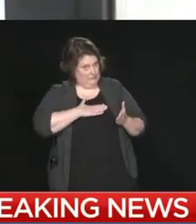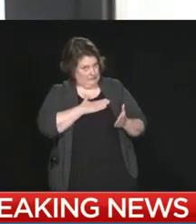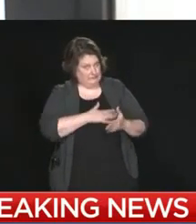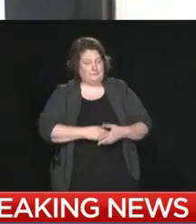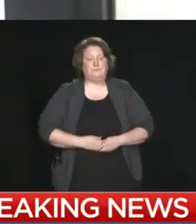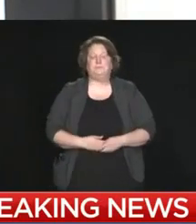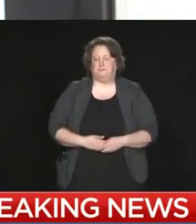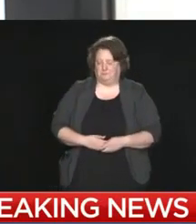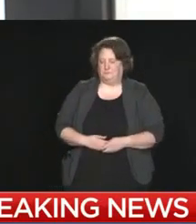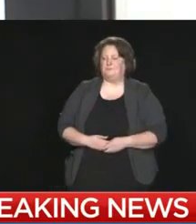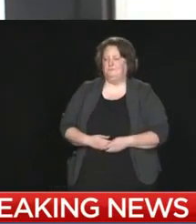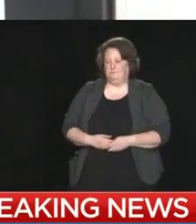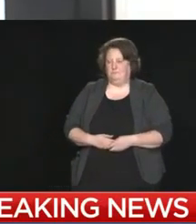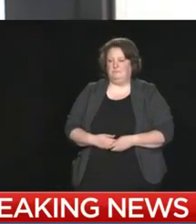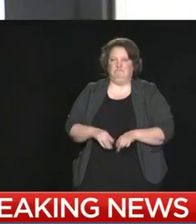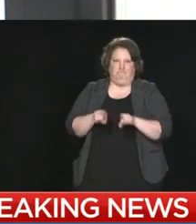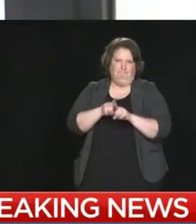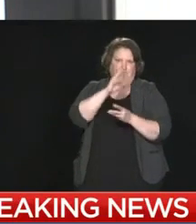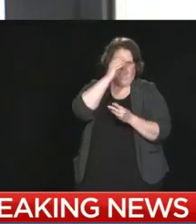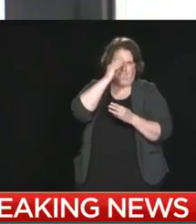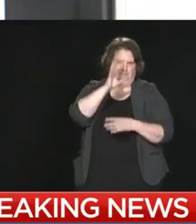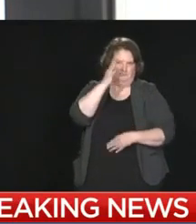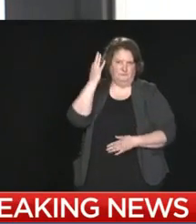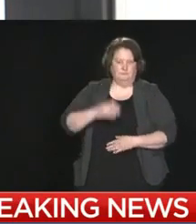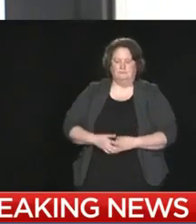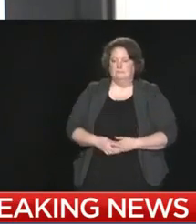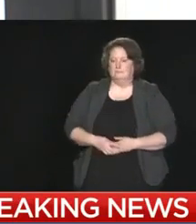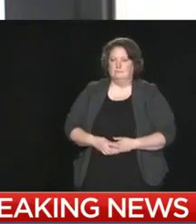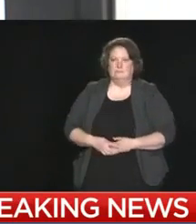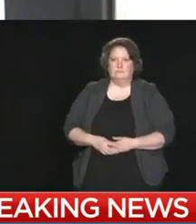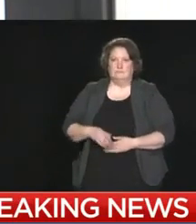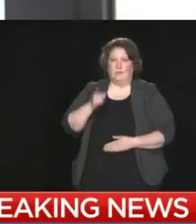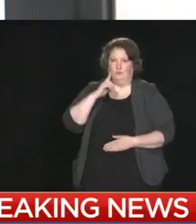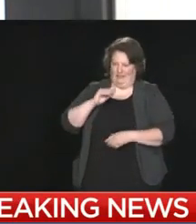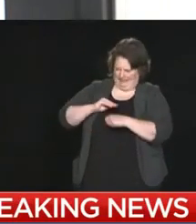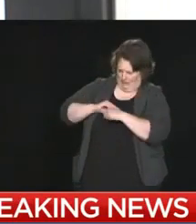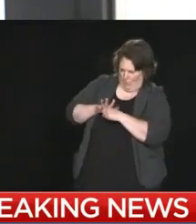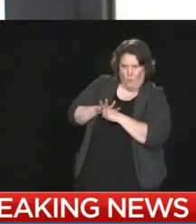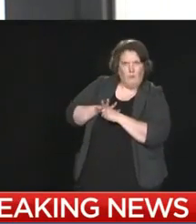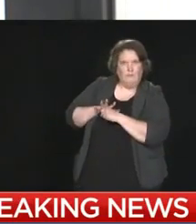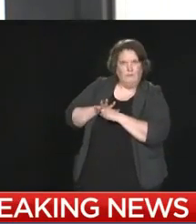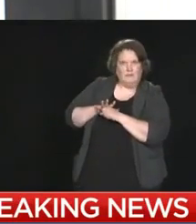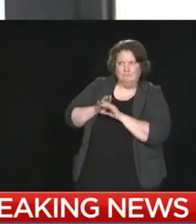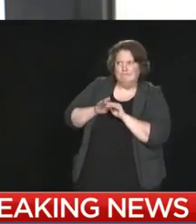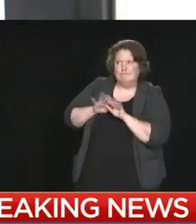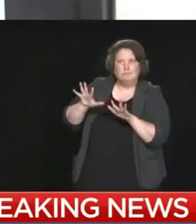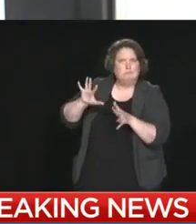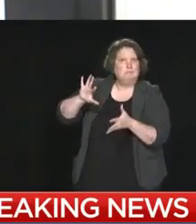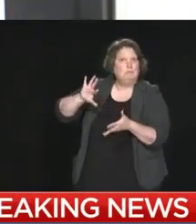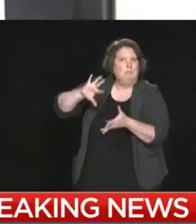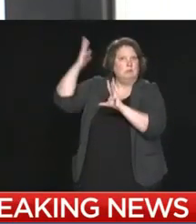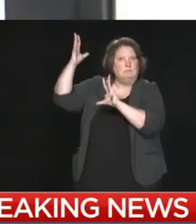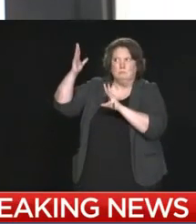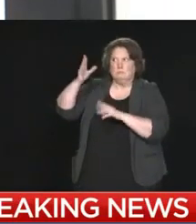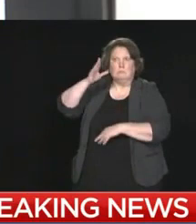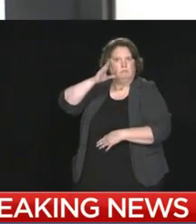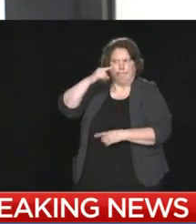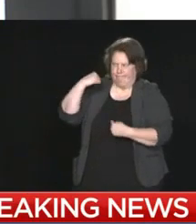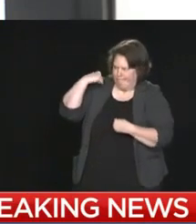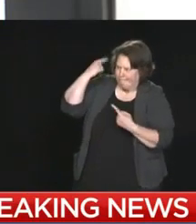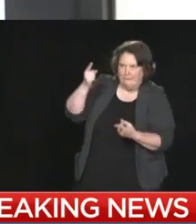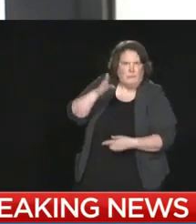Okay. Nous faisions face à une crise. We were facing an unprecedented crisis. Millions of